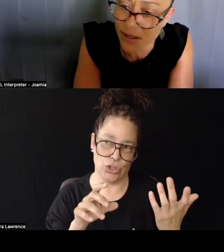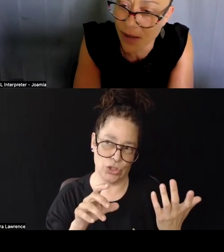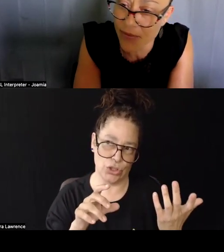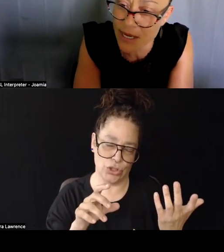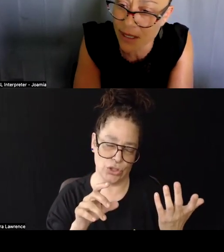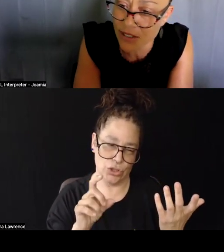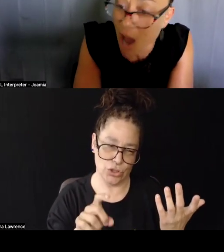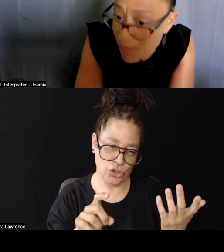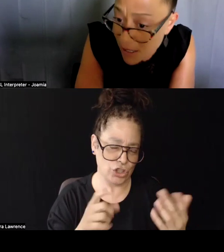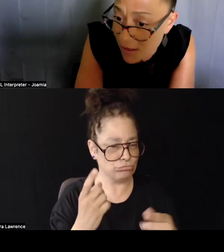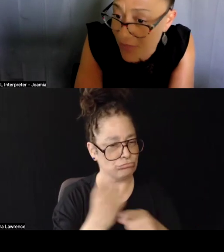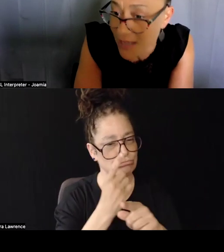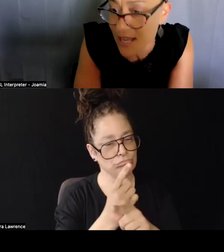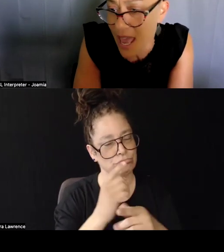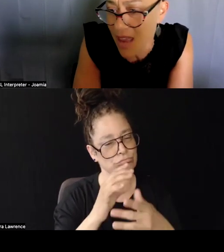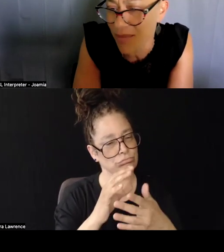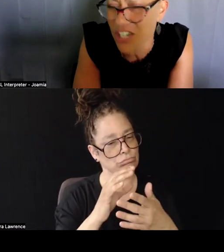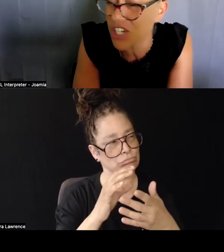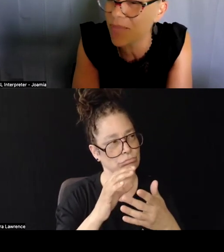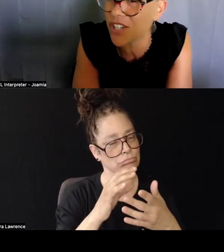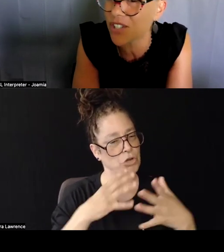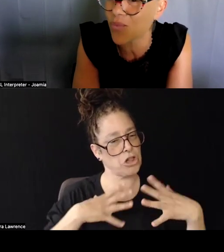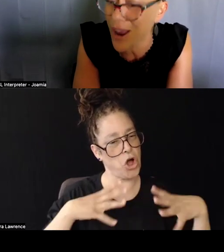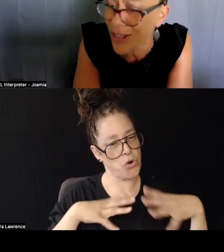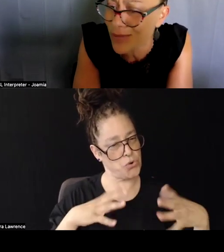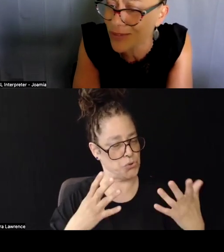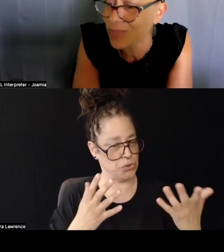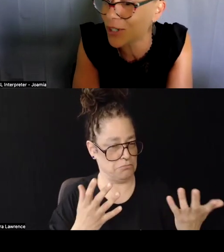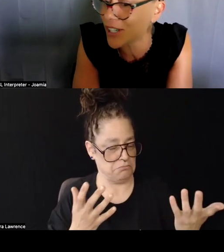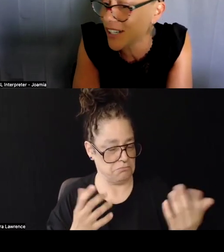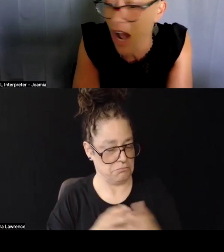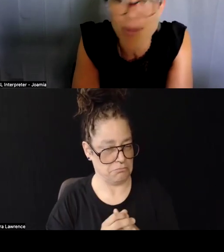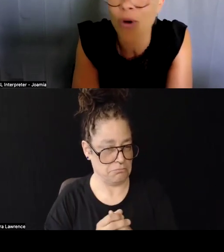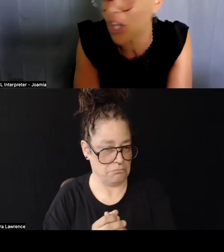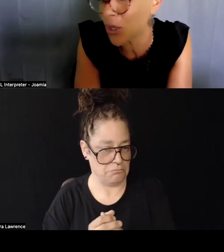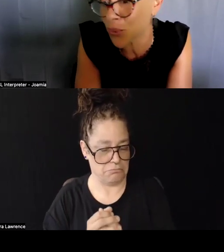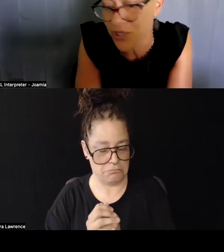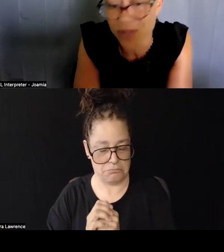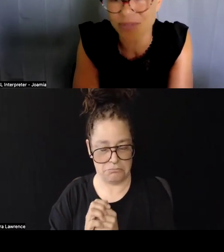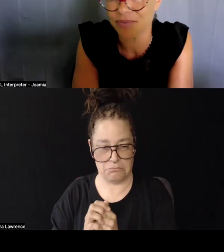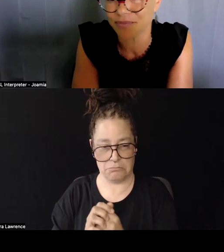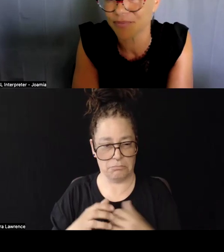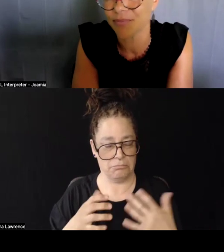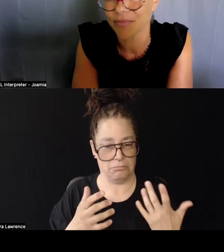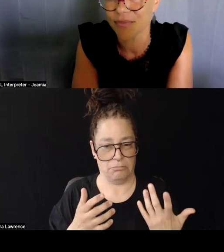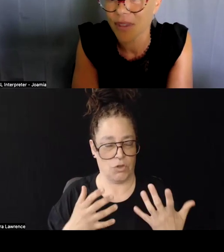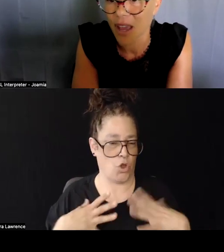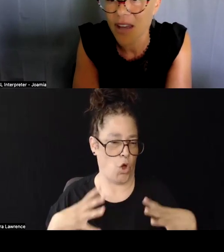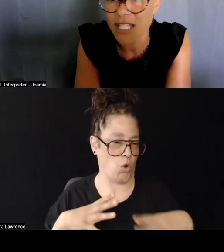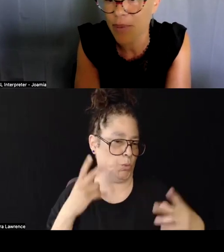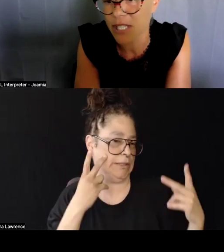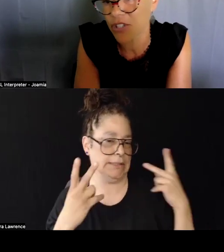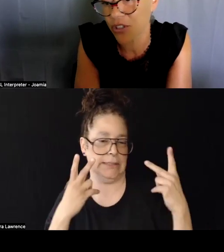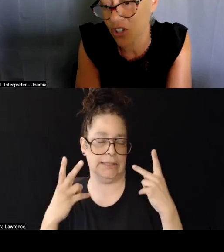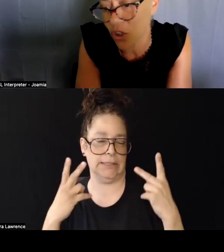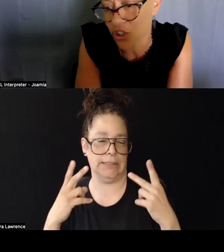it's the topic of that day, but it should be just a regular book about clothes and